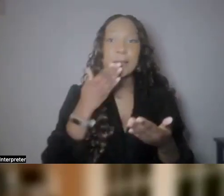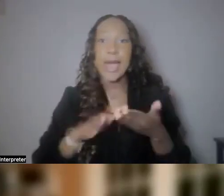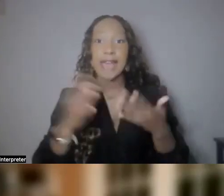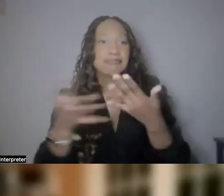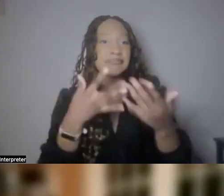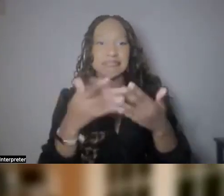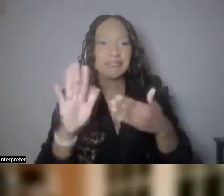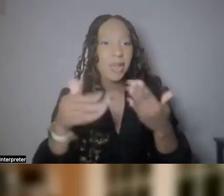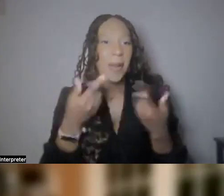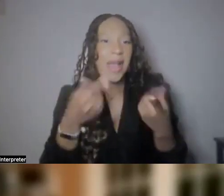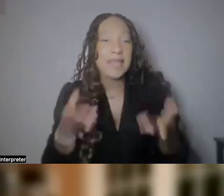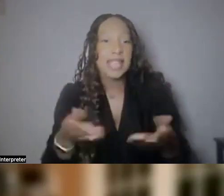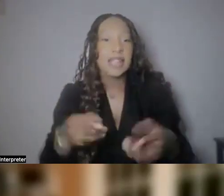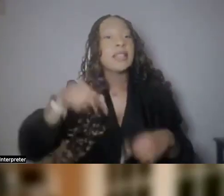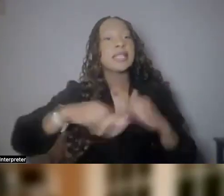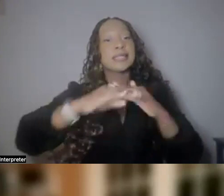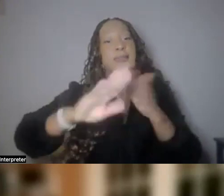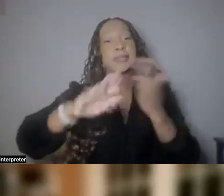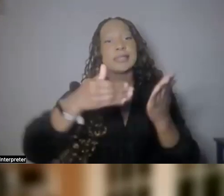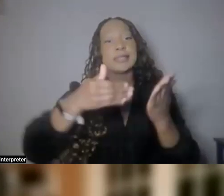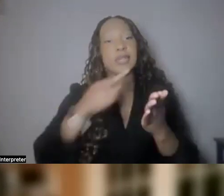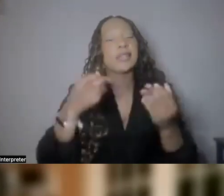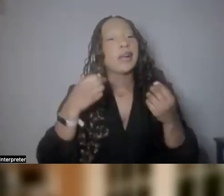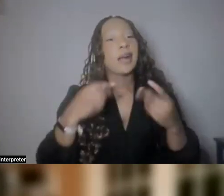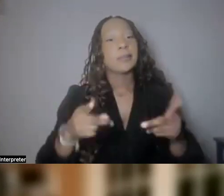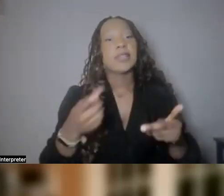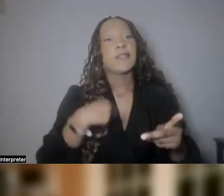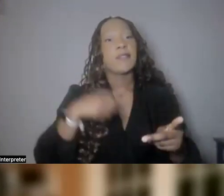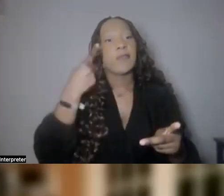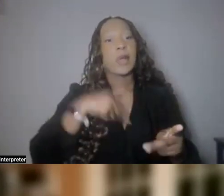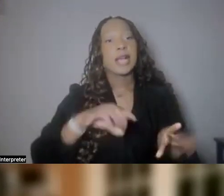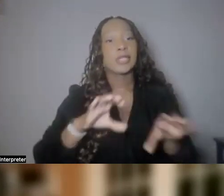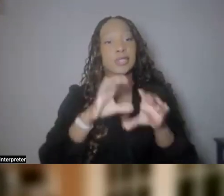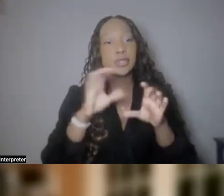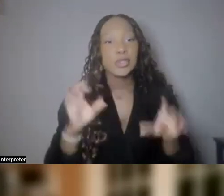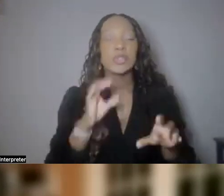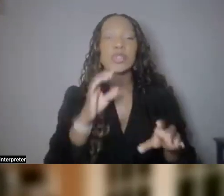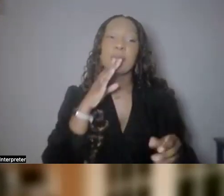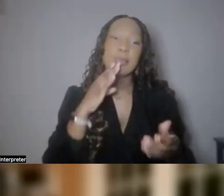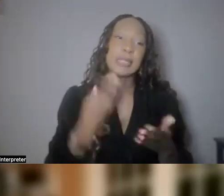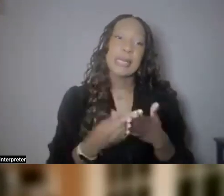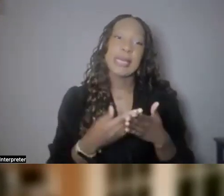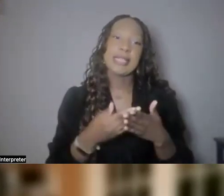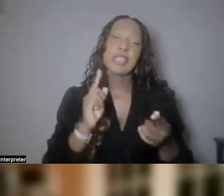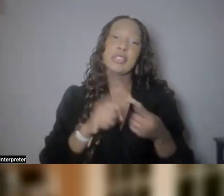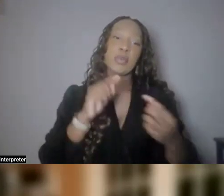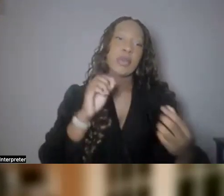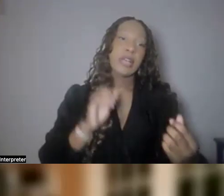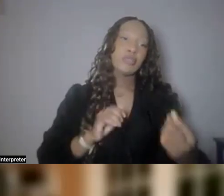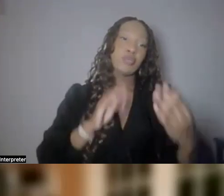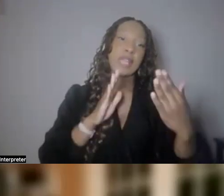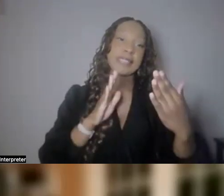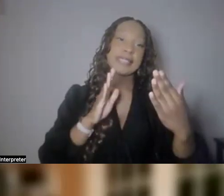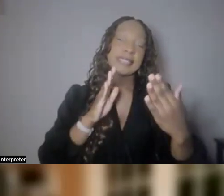But this stabilization center is a chance for us to do a little bit more of the good to address some of